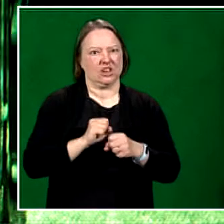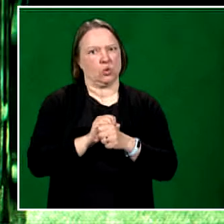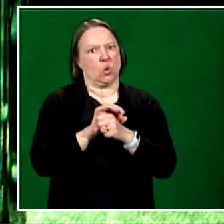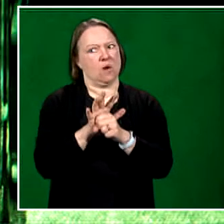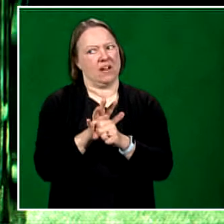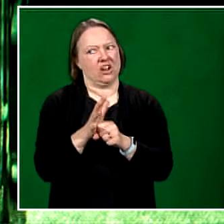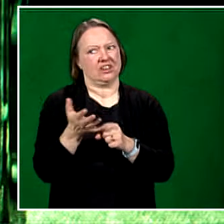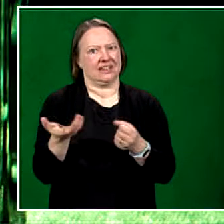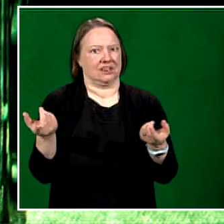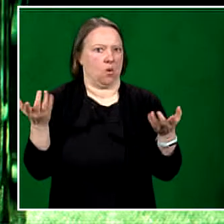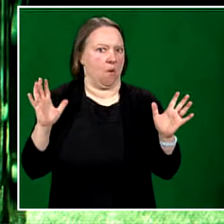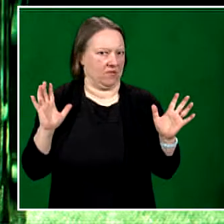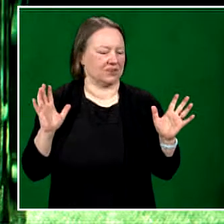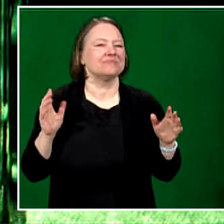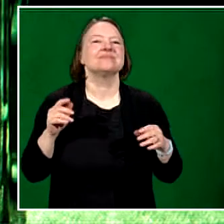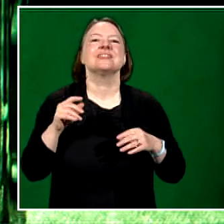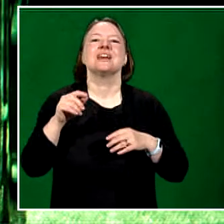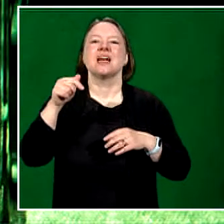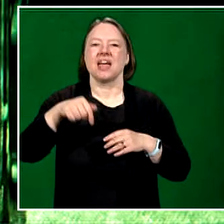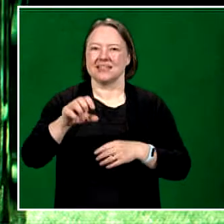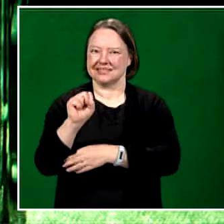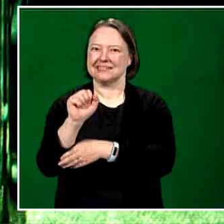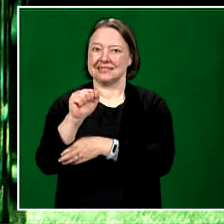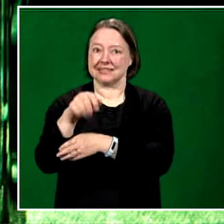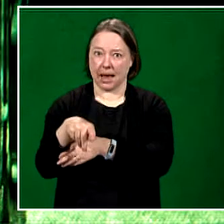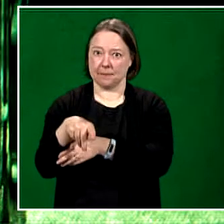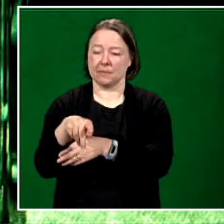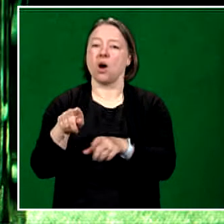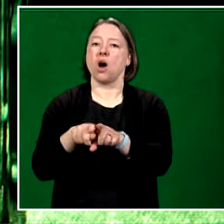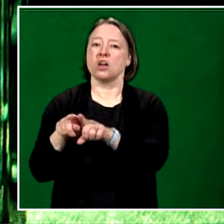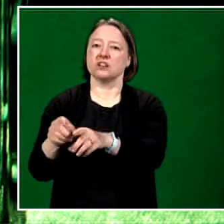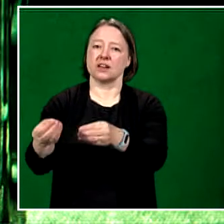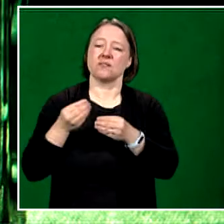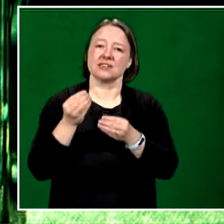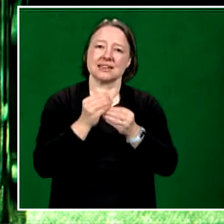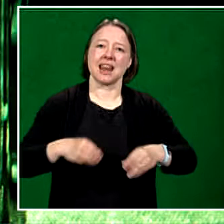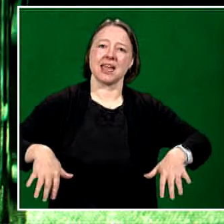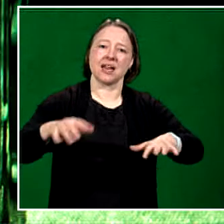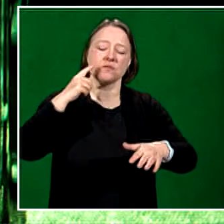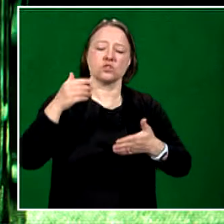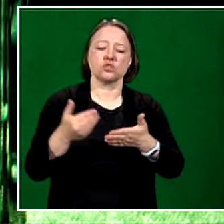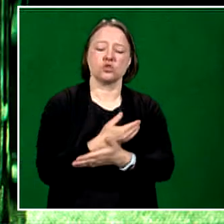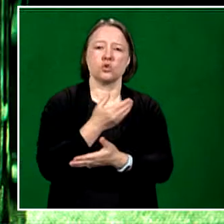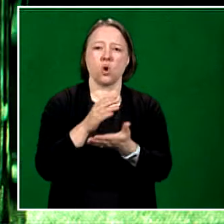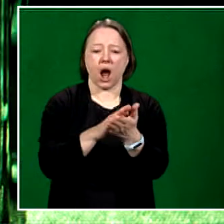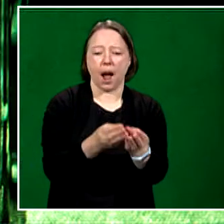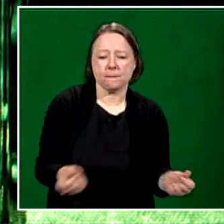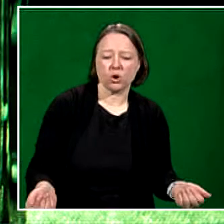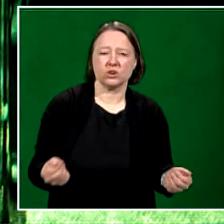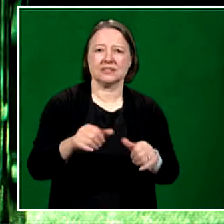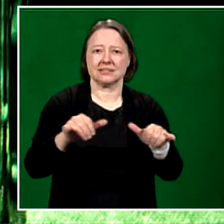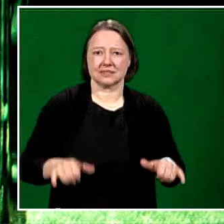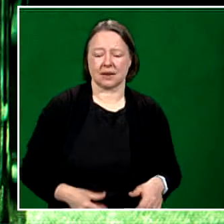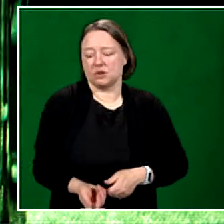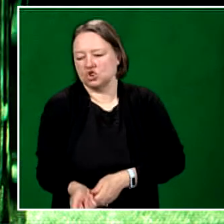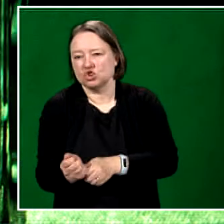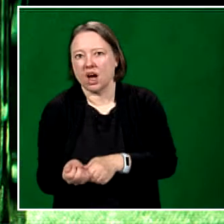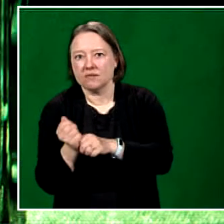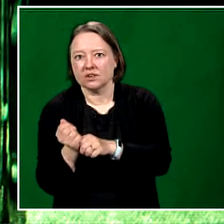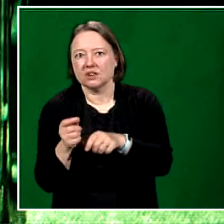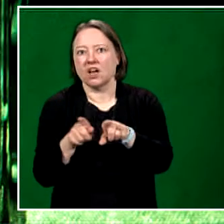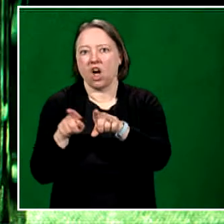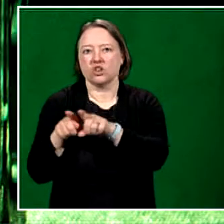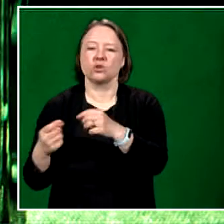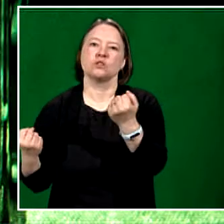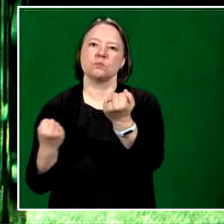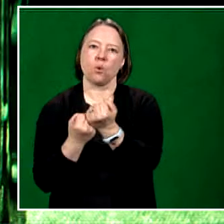is over. And the SAP will also be supplying us with land for the new compost system, shovels, including additional